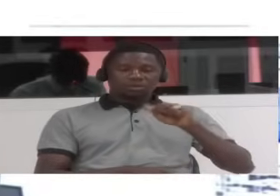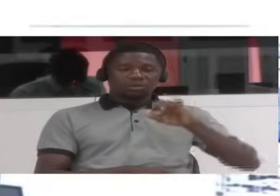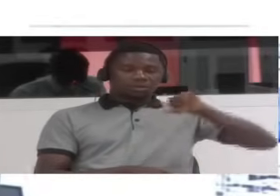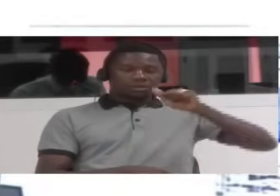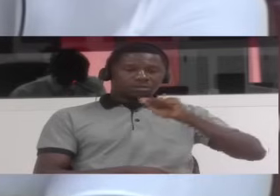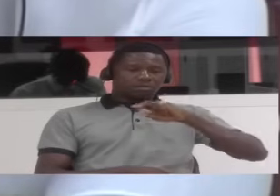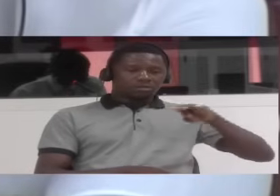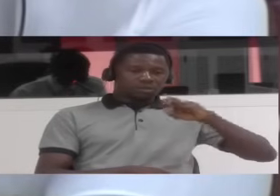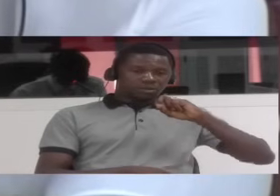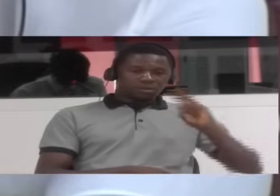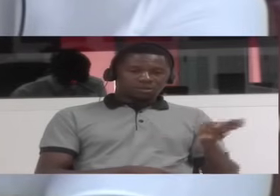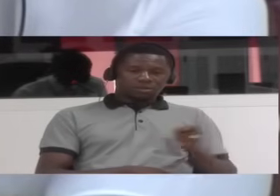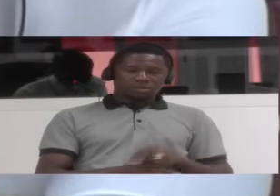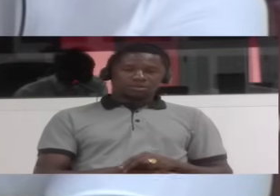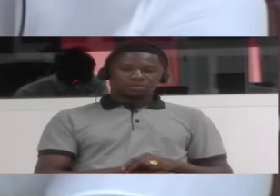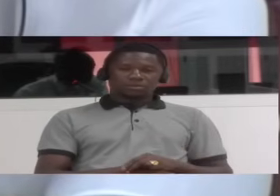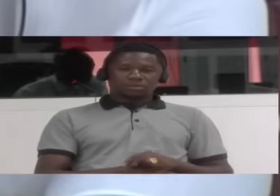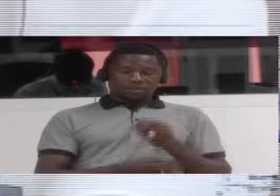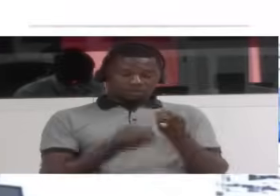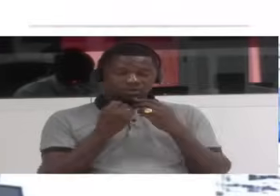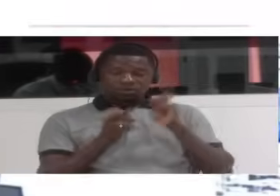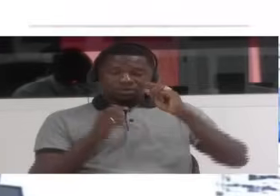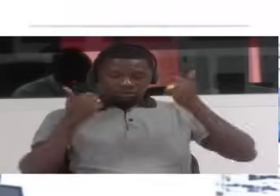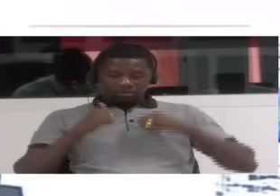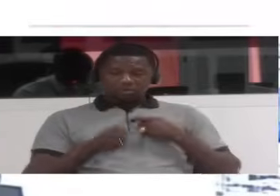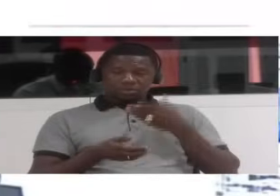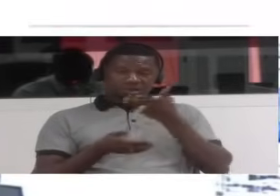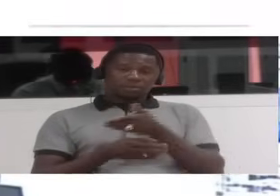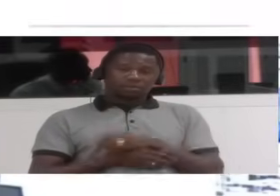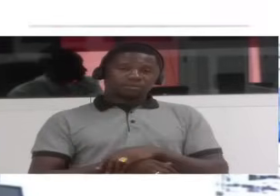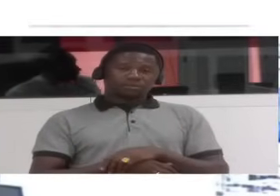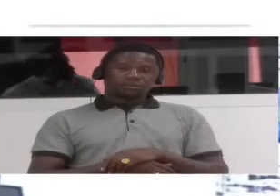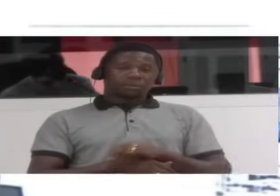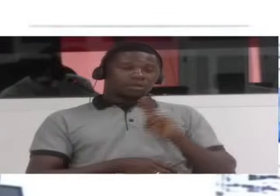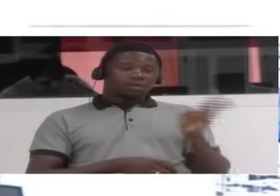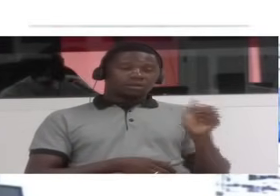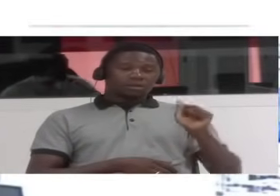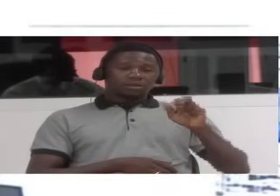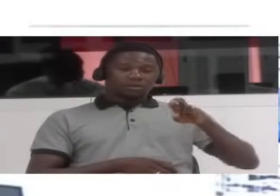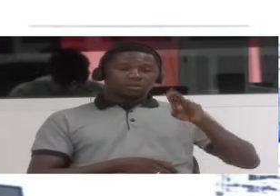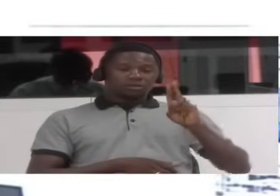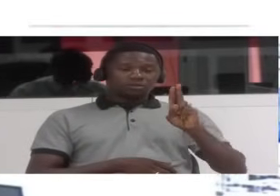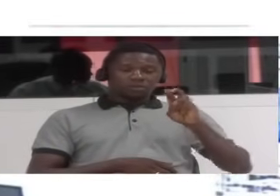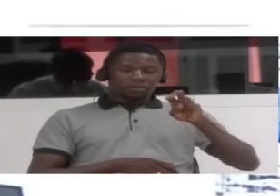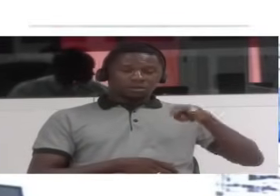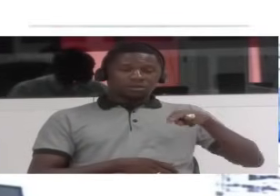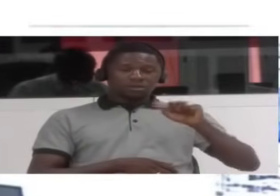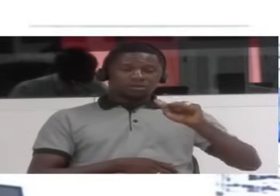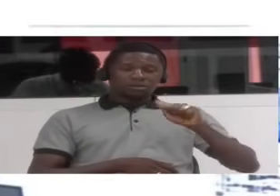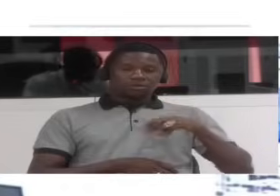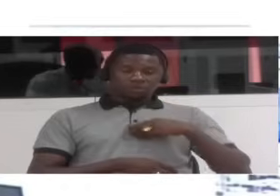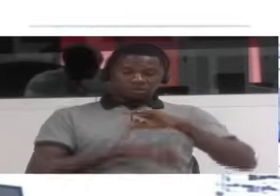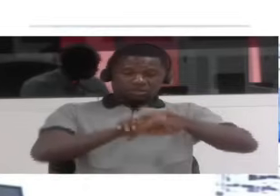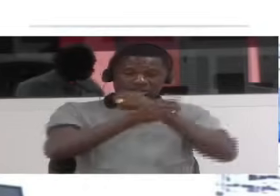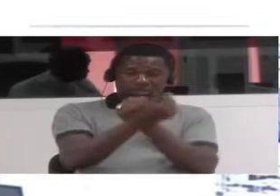you tell us what happened in that occasion? Yes. Aruna Jammeh was arrested and he was detained at